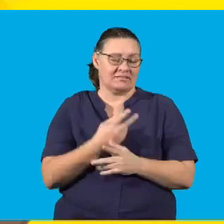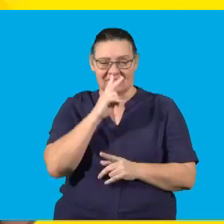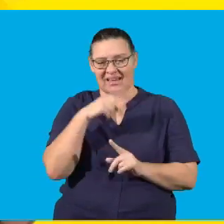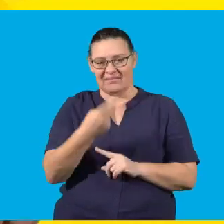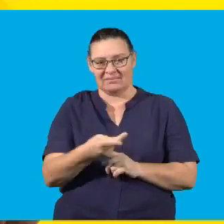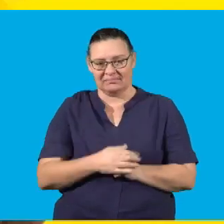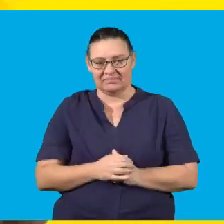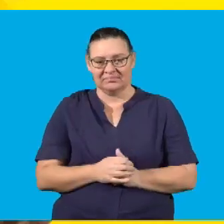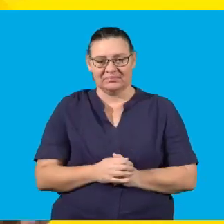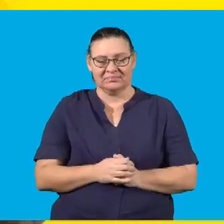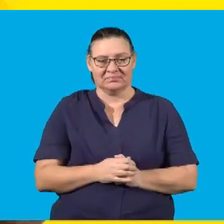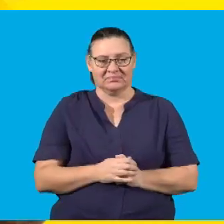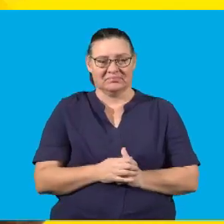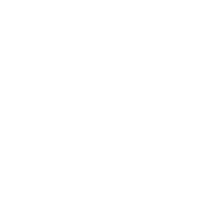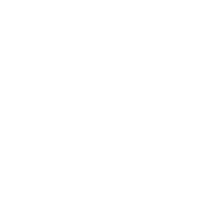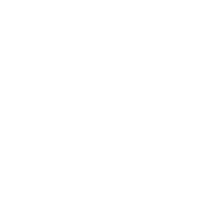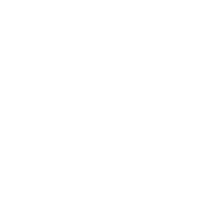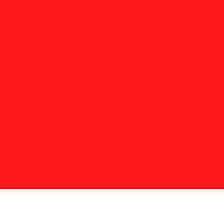quick break. We're back after this.